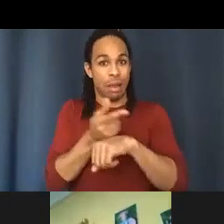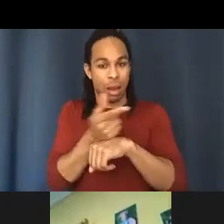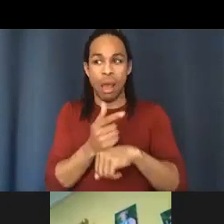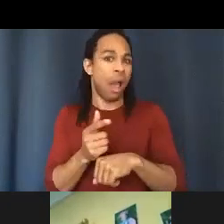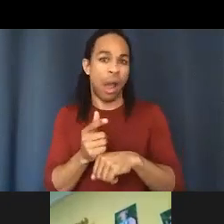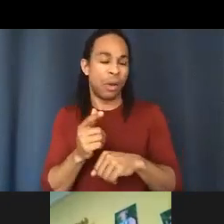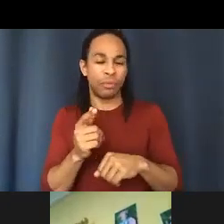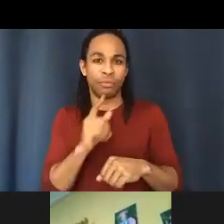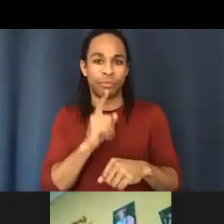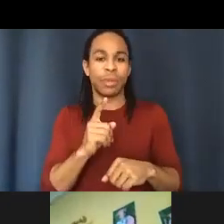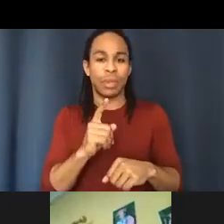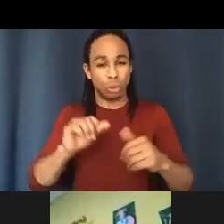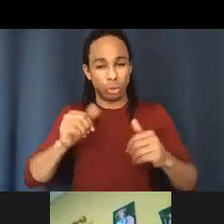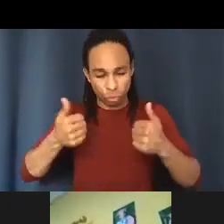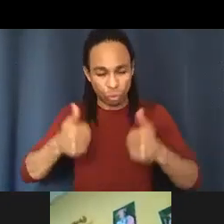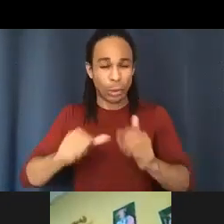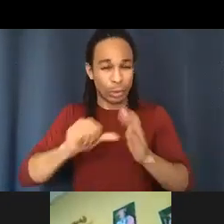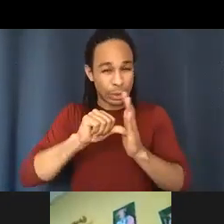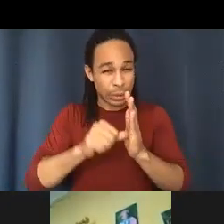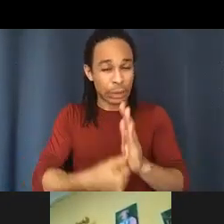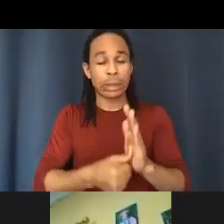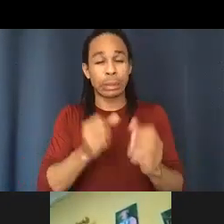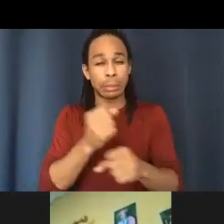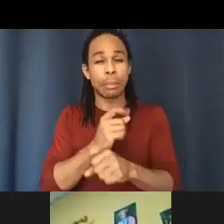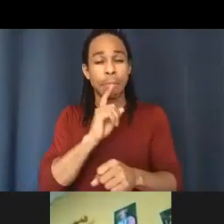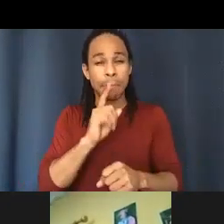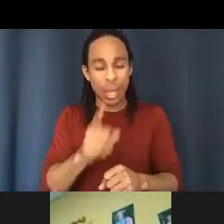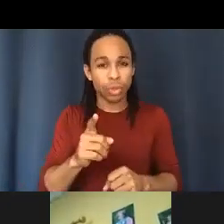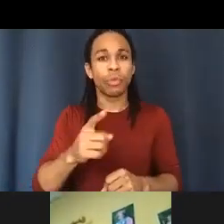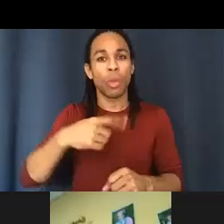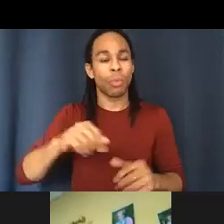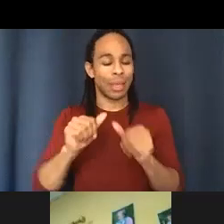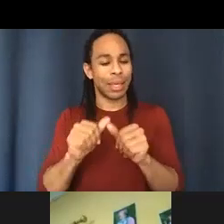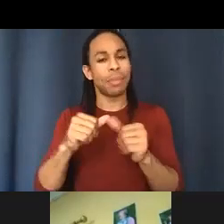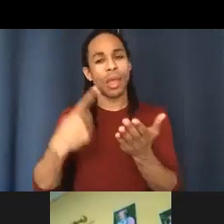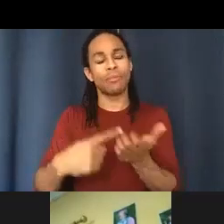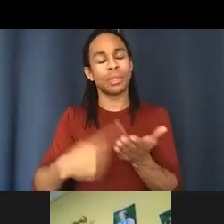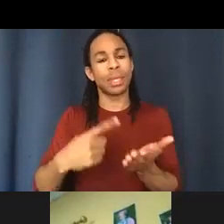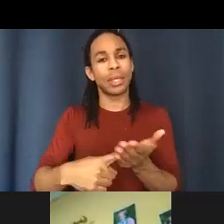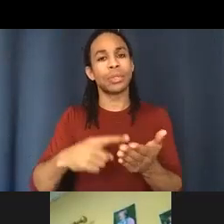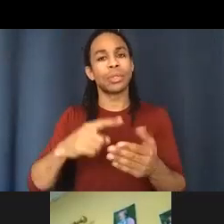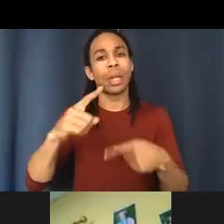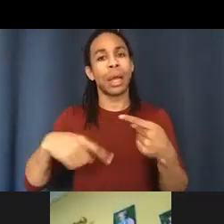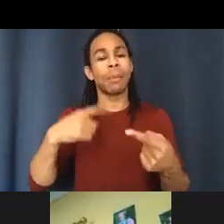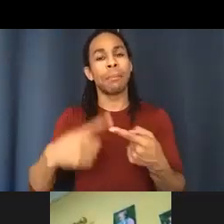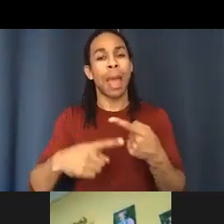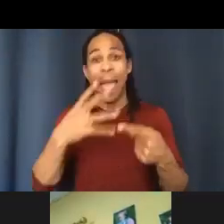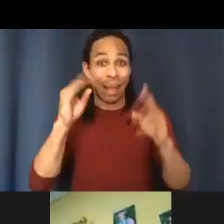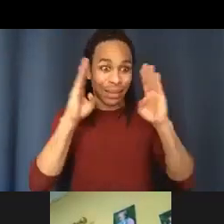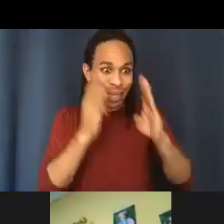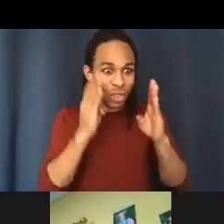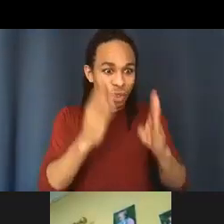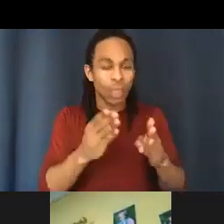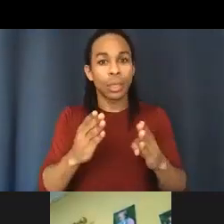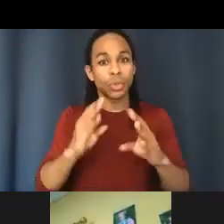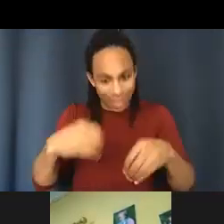to ensure that the conversation, majority of the conversation is given and attention is given to the children who are